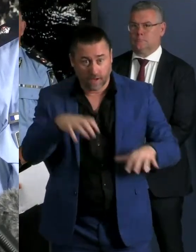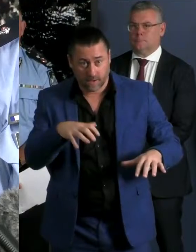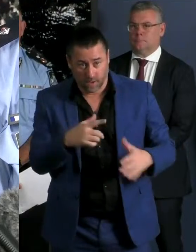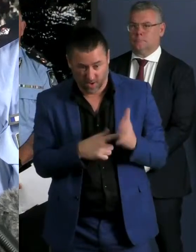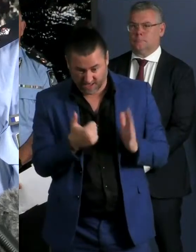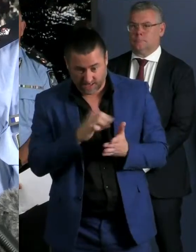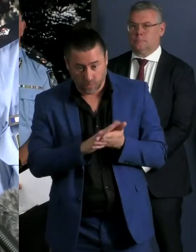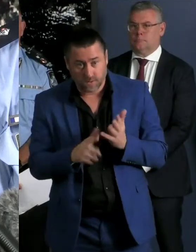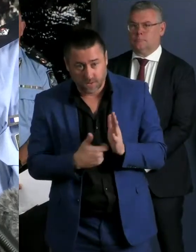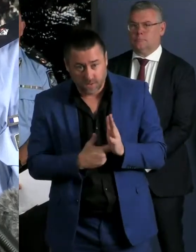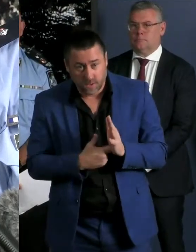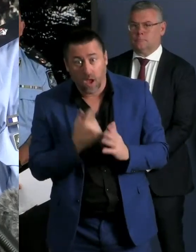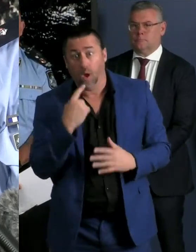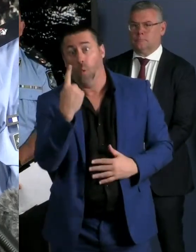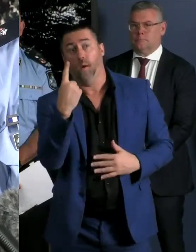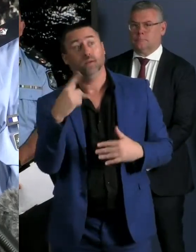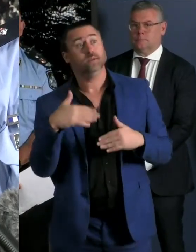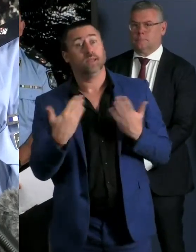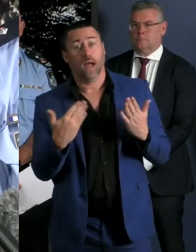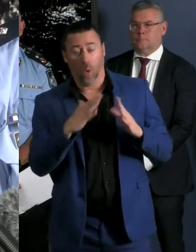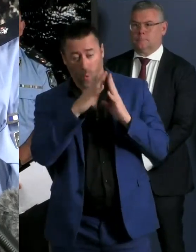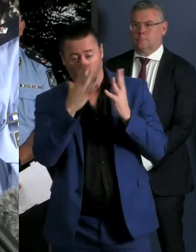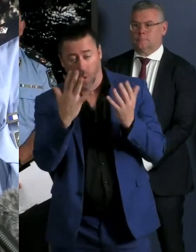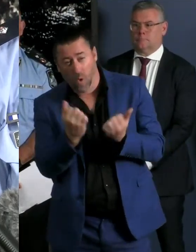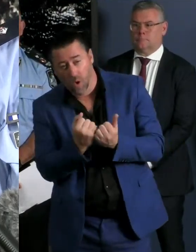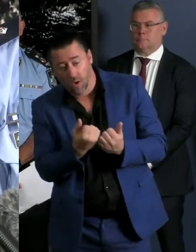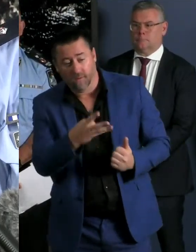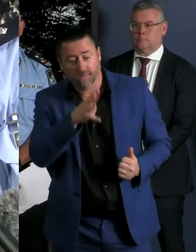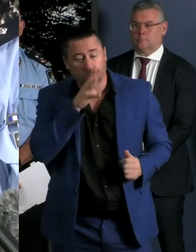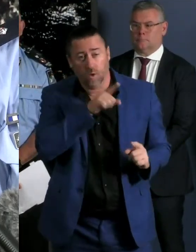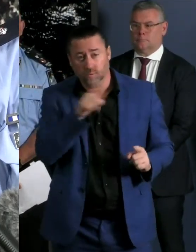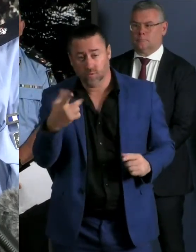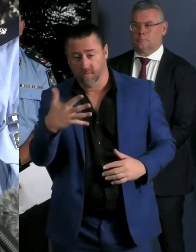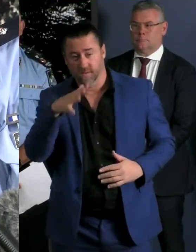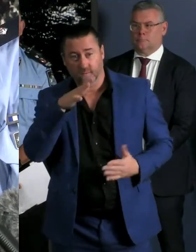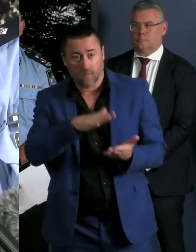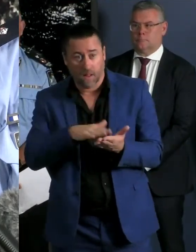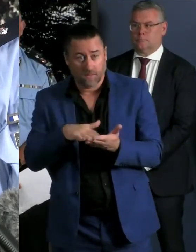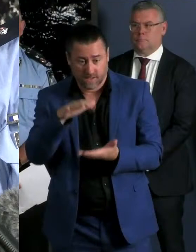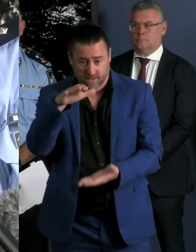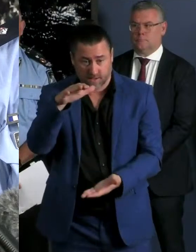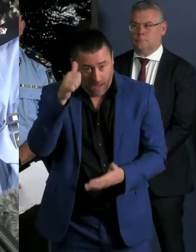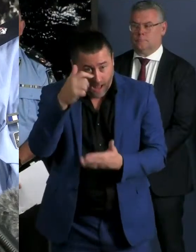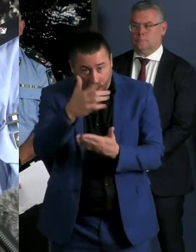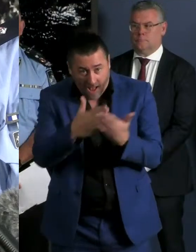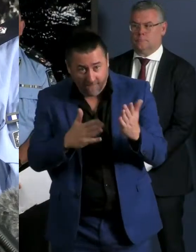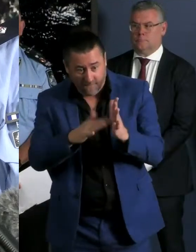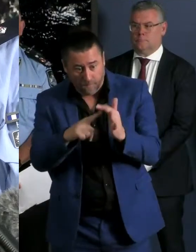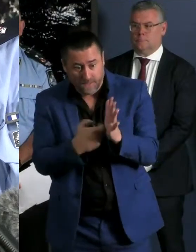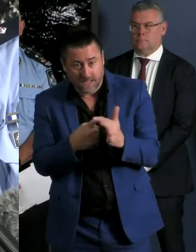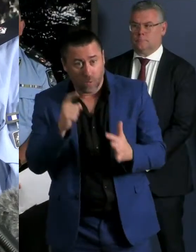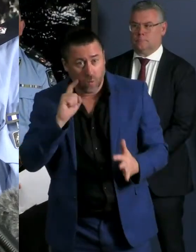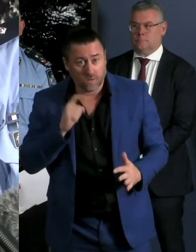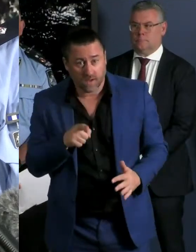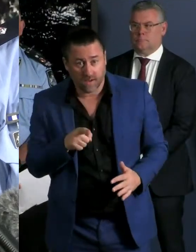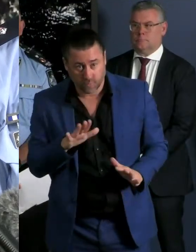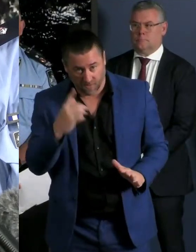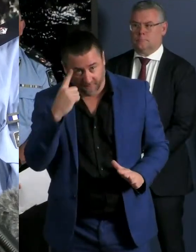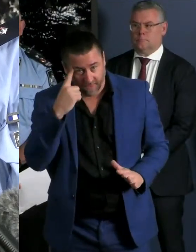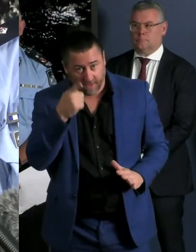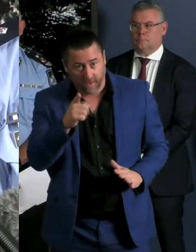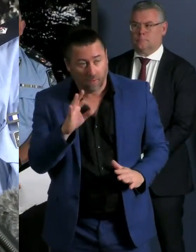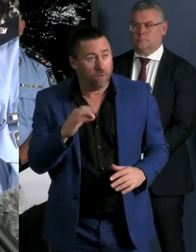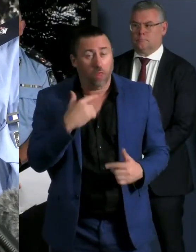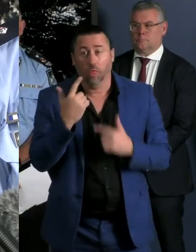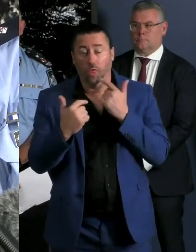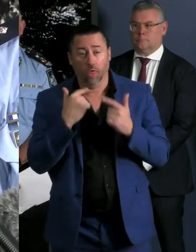in the 24-hour period between 400 and 500 millimetres. There's also a risk of riverine flooding as well as